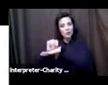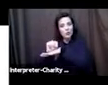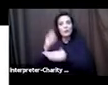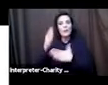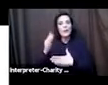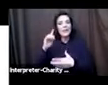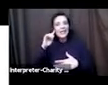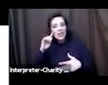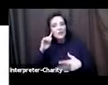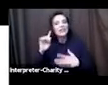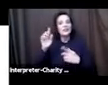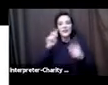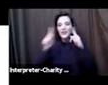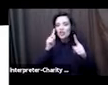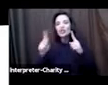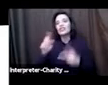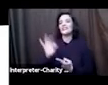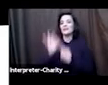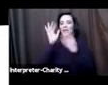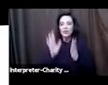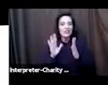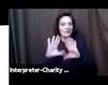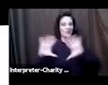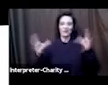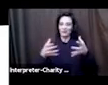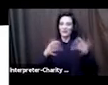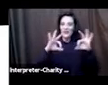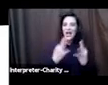specialist, and anyone else who's on the team. Everyone is part of this process.